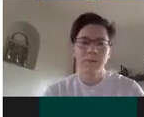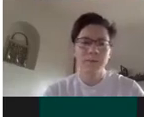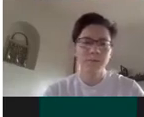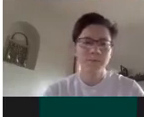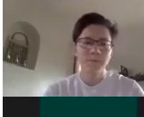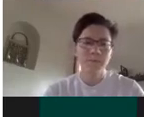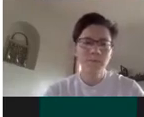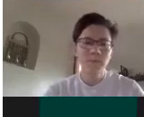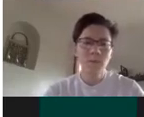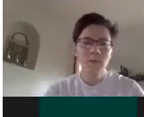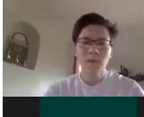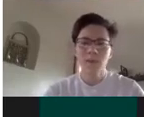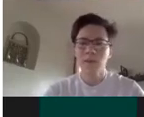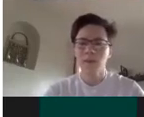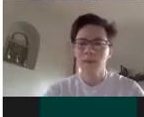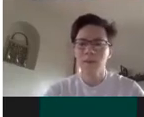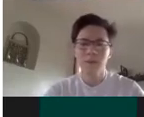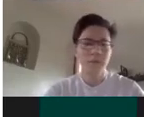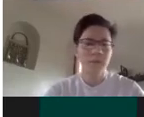surgery.